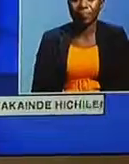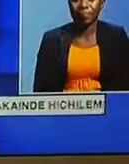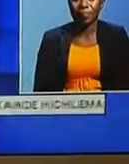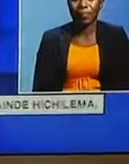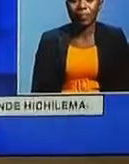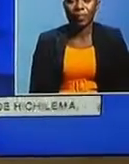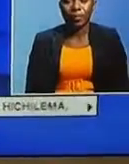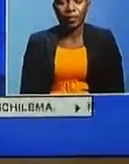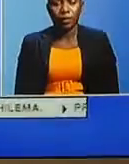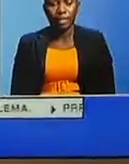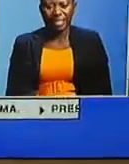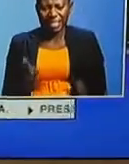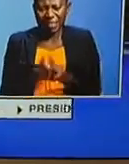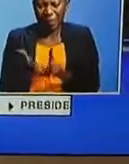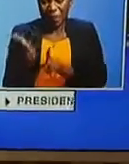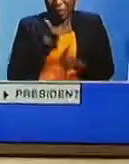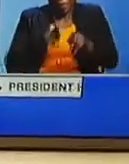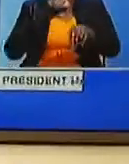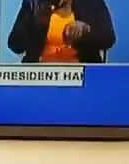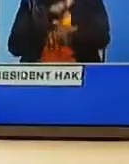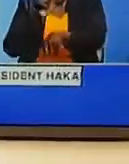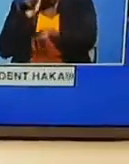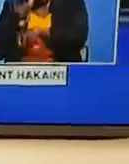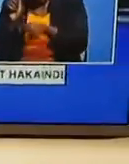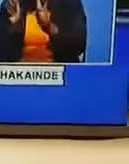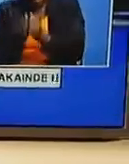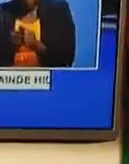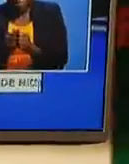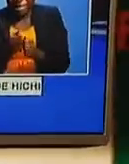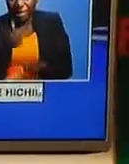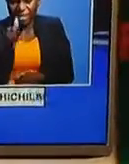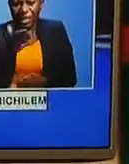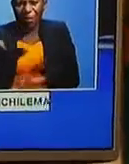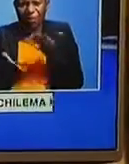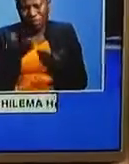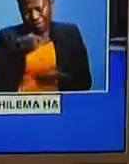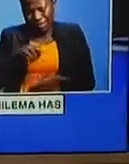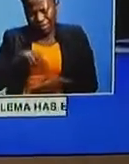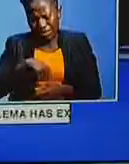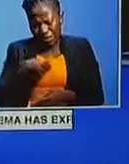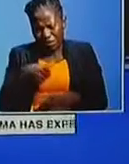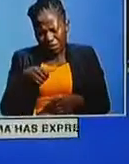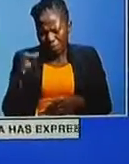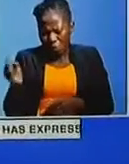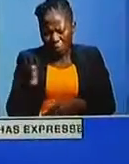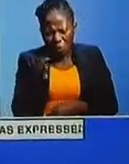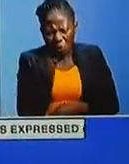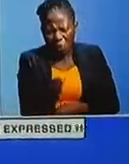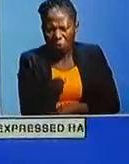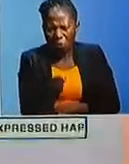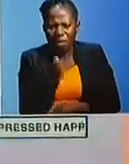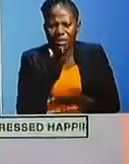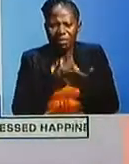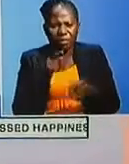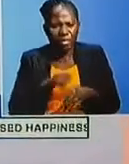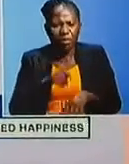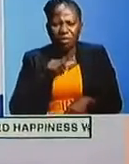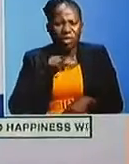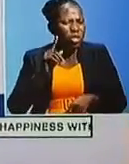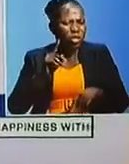those around him, for some reason, whether it is self-preservation, many times will not tell what is